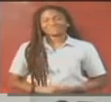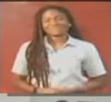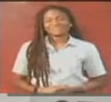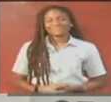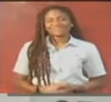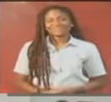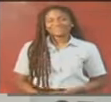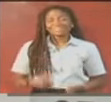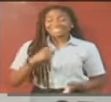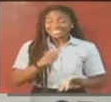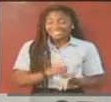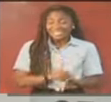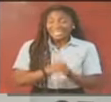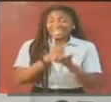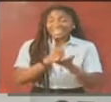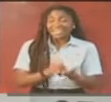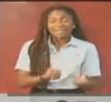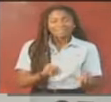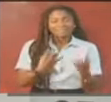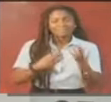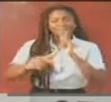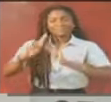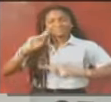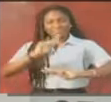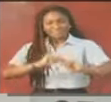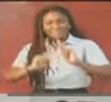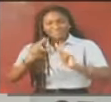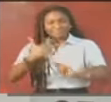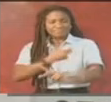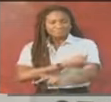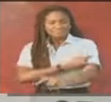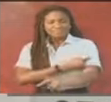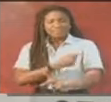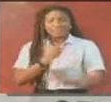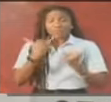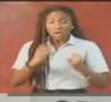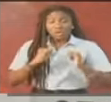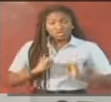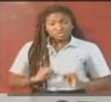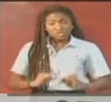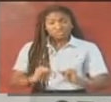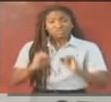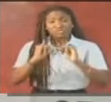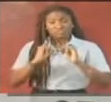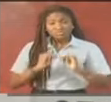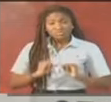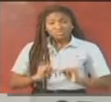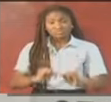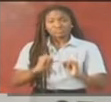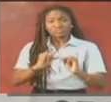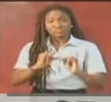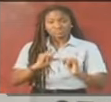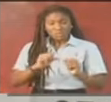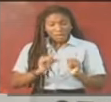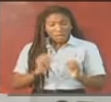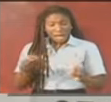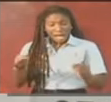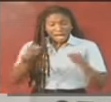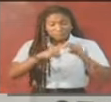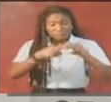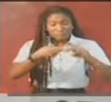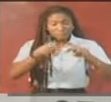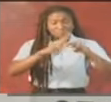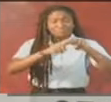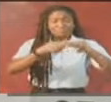contributed significantly to vaccinated total figures. We continue to surpass projected daily uptake, which demonstrate